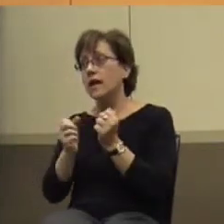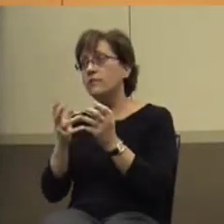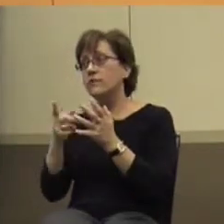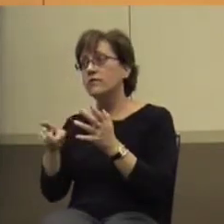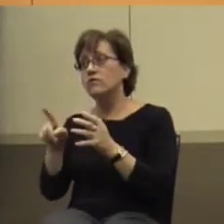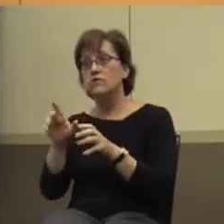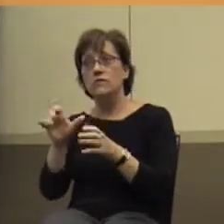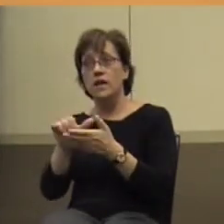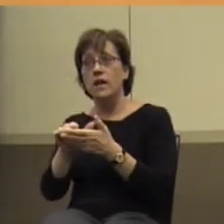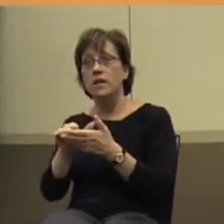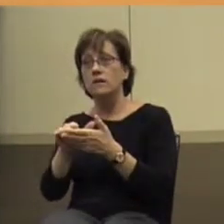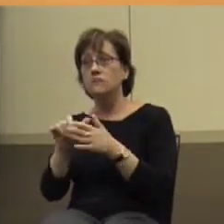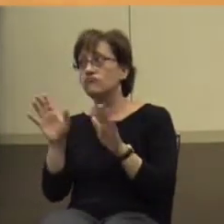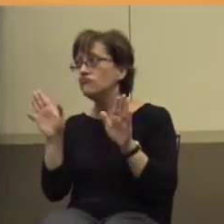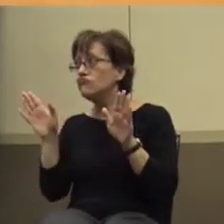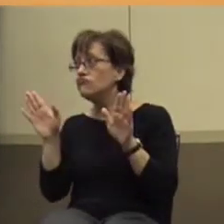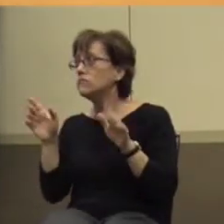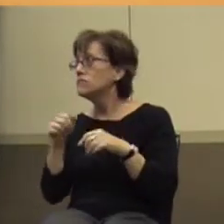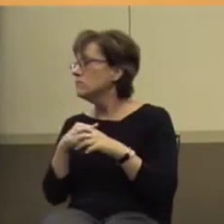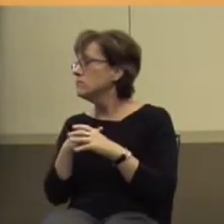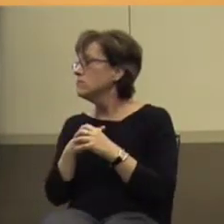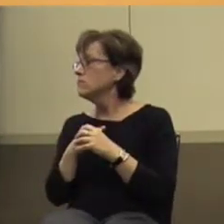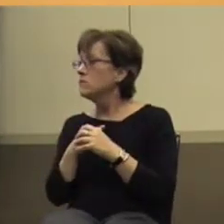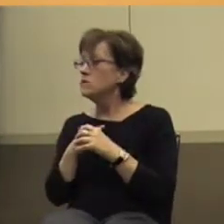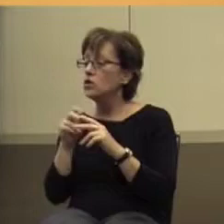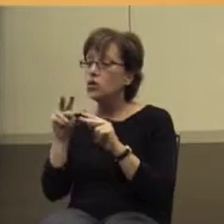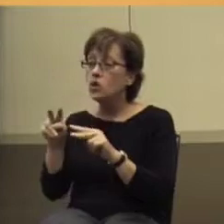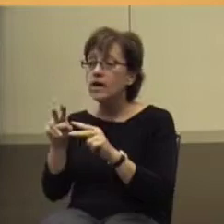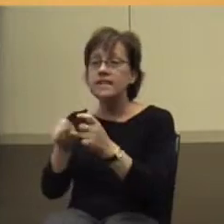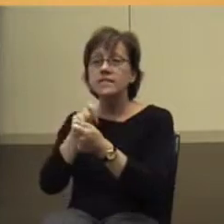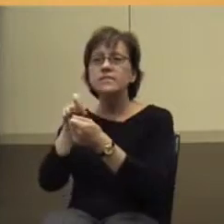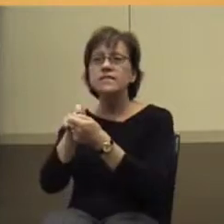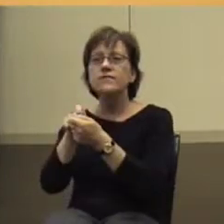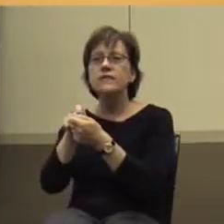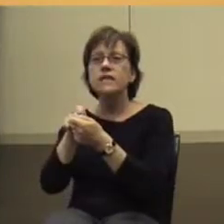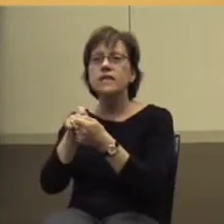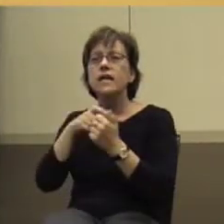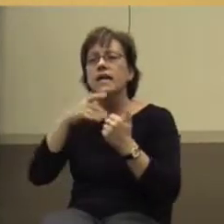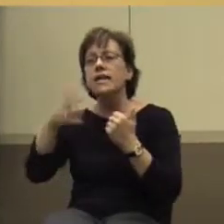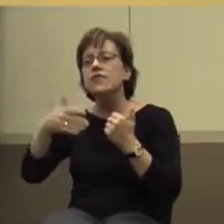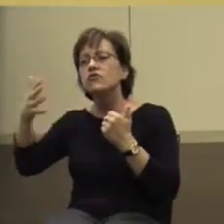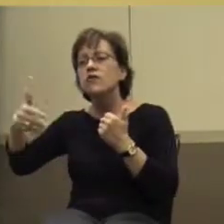at specific intervals, whether a behavior exists or doesn't exist, okay?